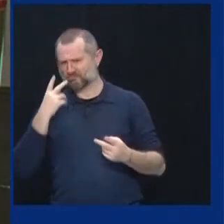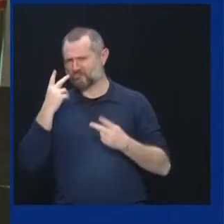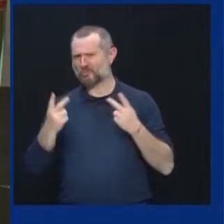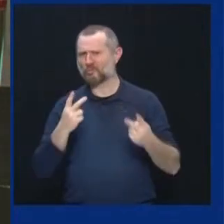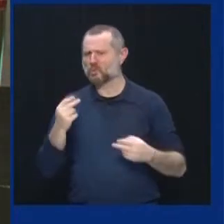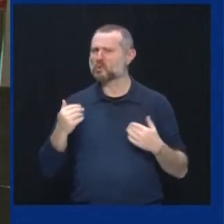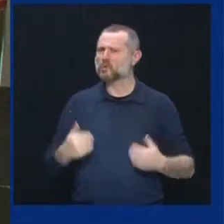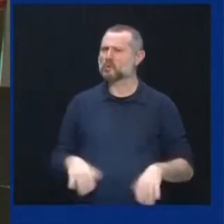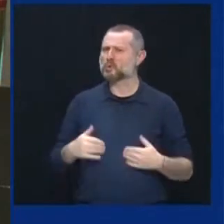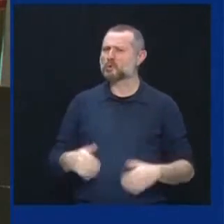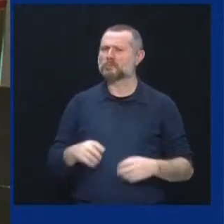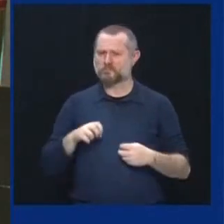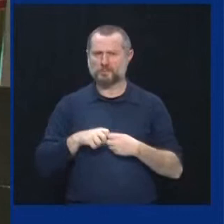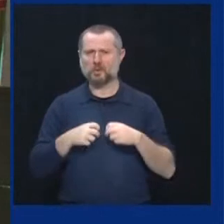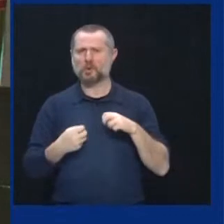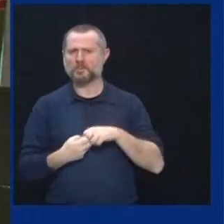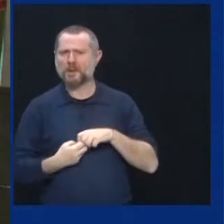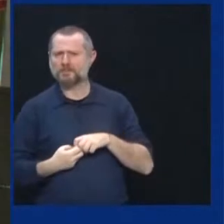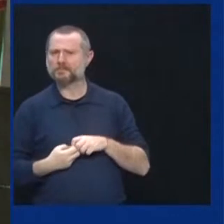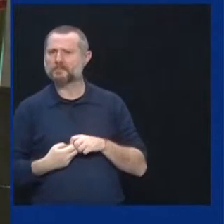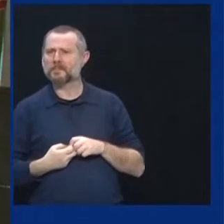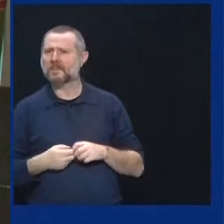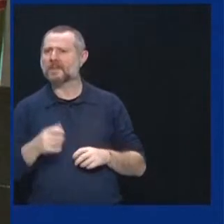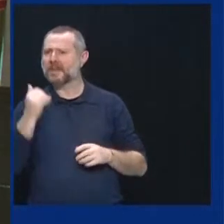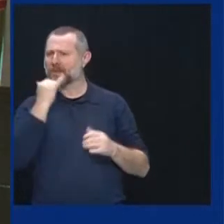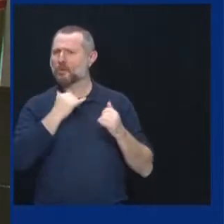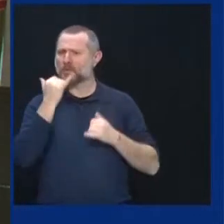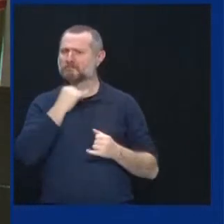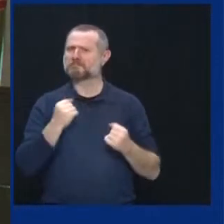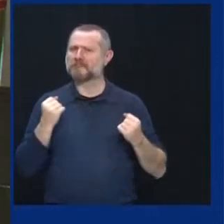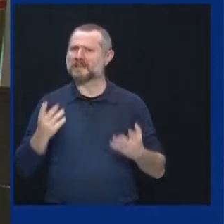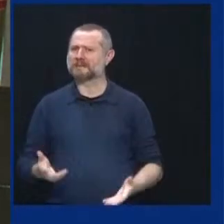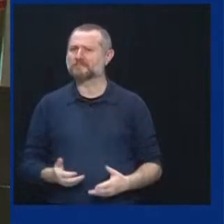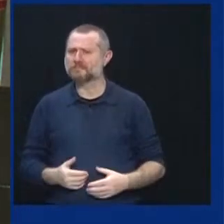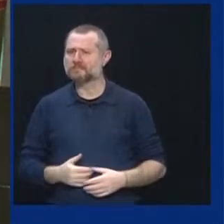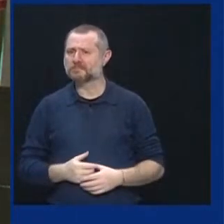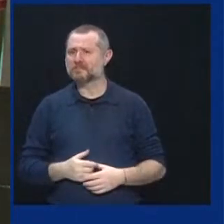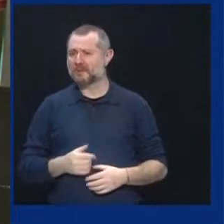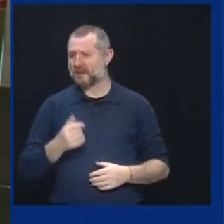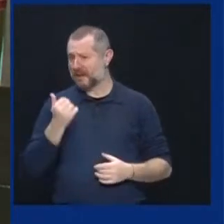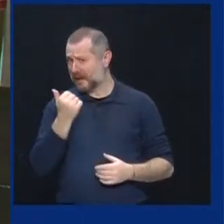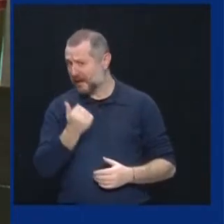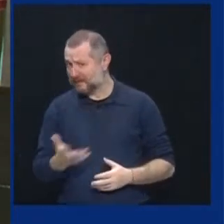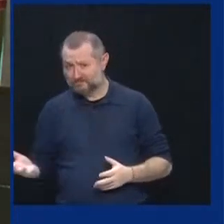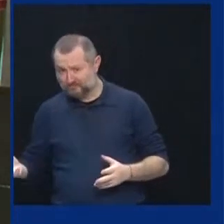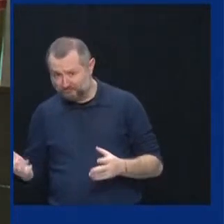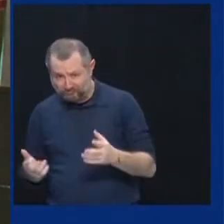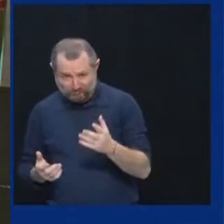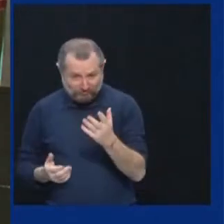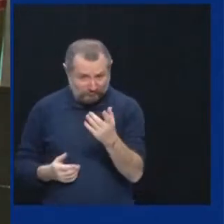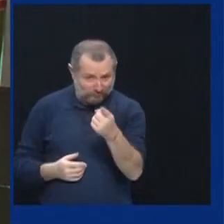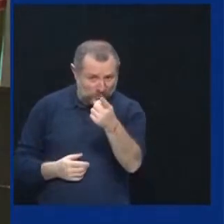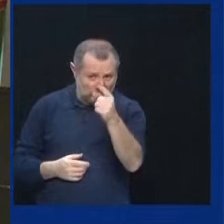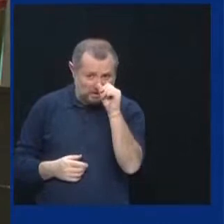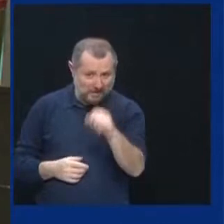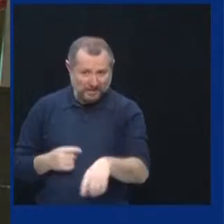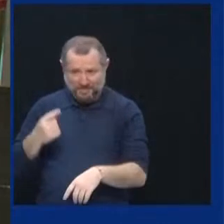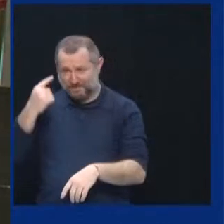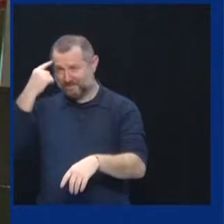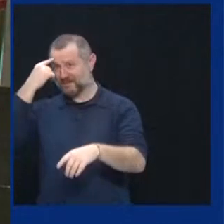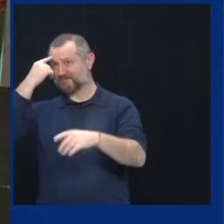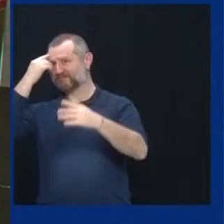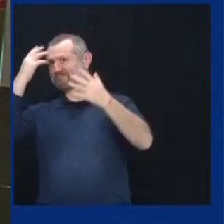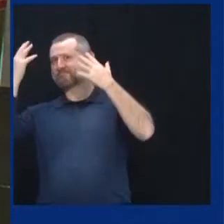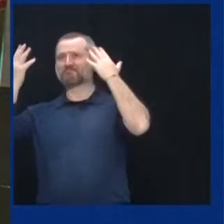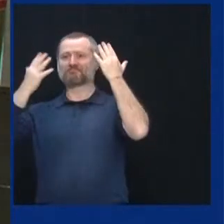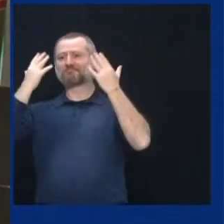up, all of their errors that came up. Is there anything that, you know, you can think of in